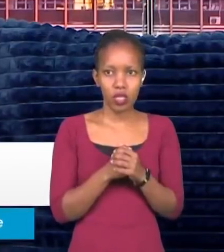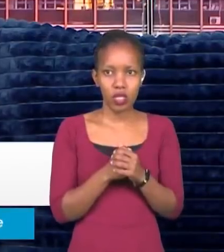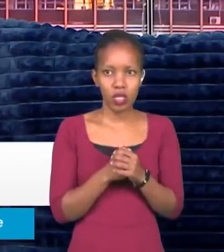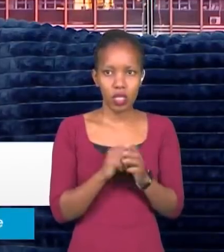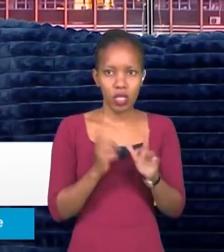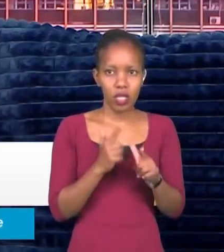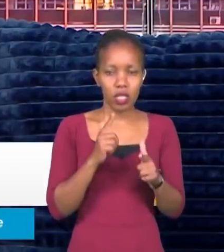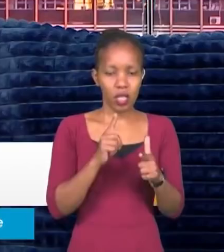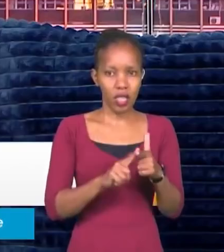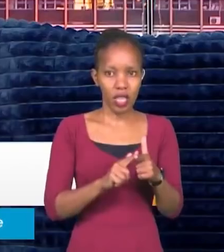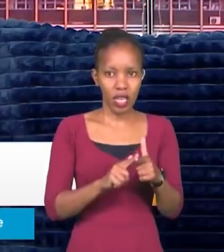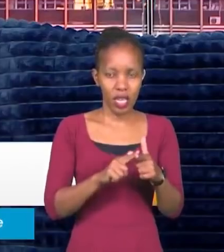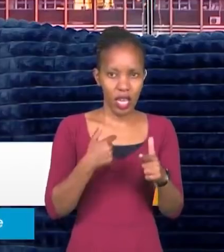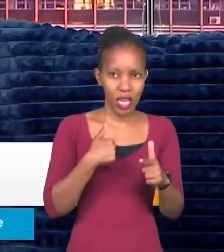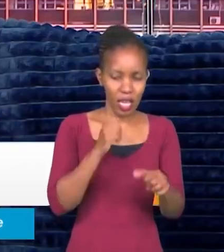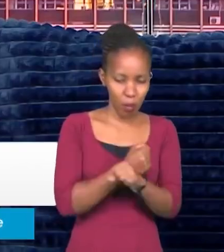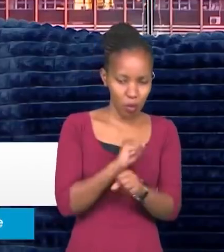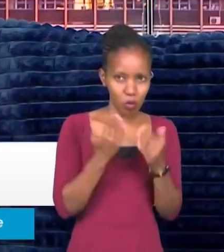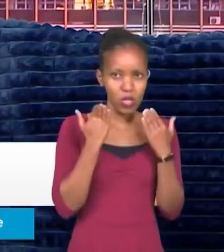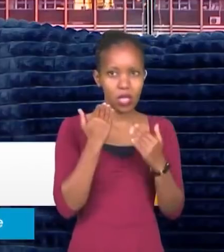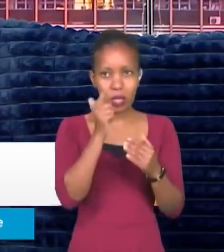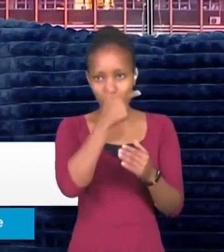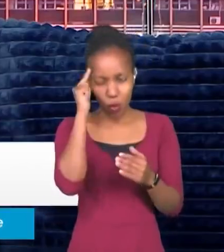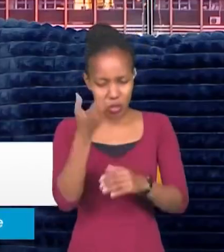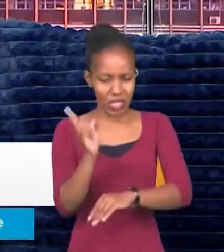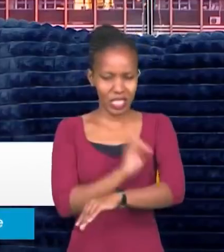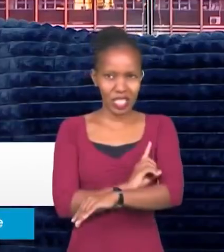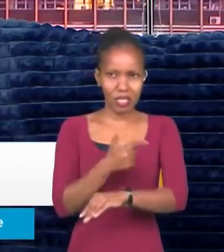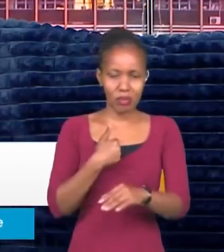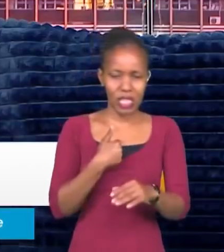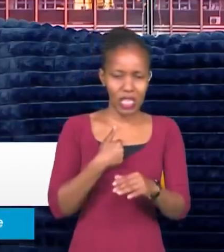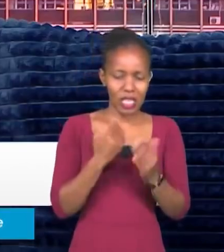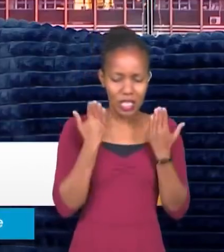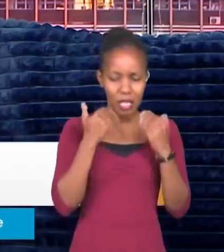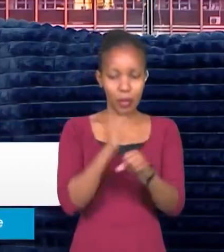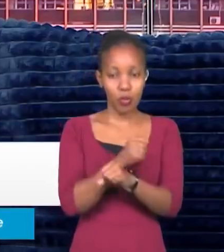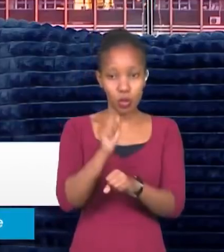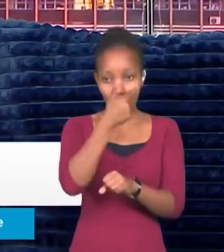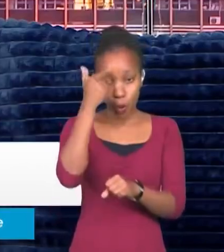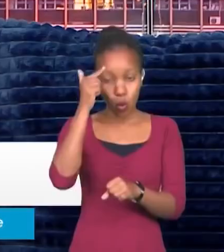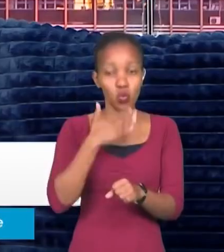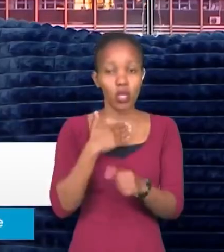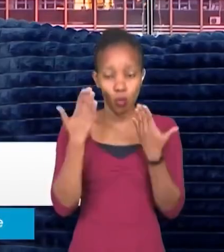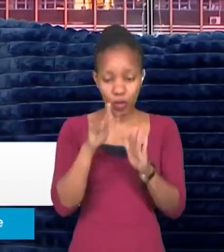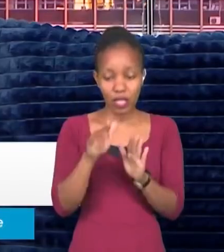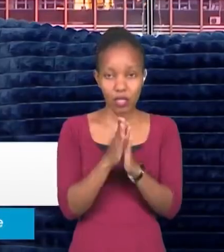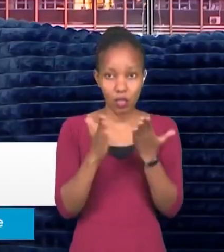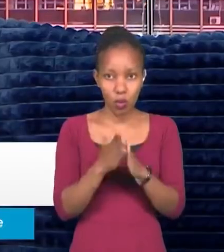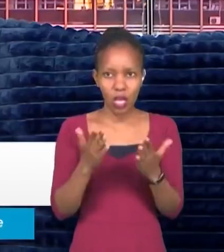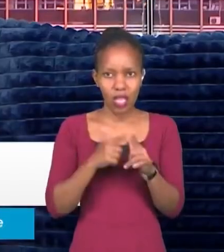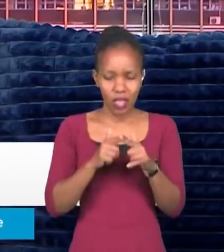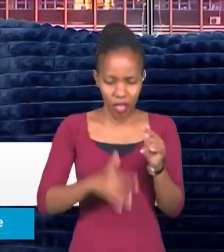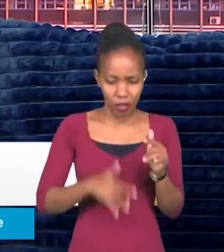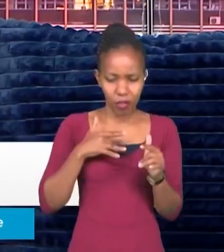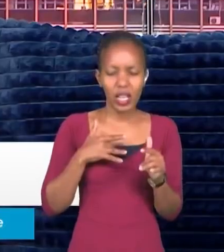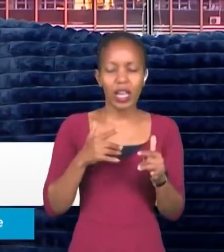sleep. Okay. Then I carry on. Okay. I cannot sleep. Okay. Because the days I could not sleep, yeah, I had to tell my story, wow, like it was, wow, at that time, and, okay, I actually felt